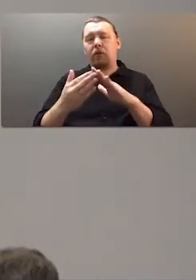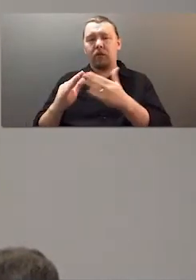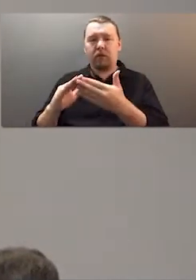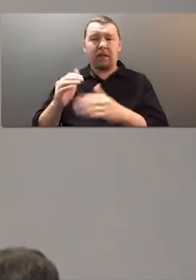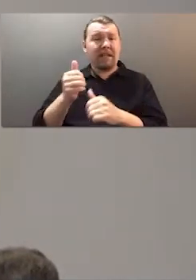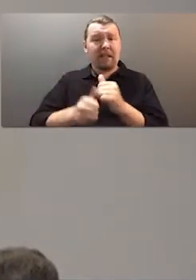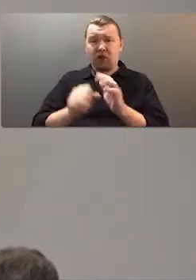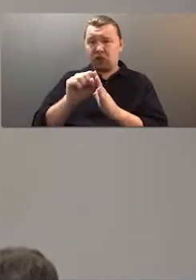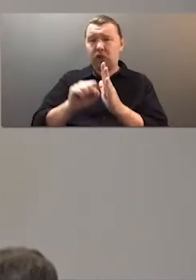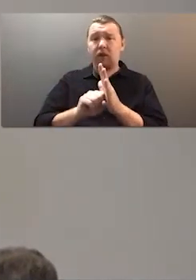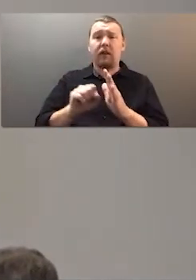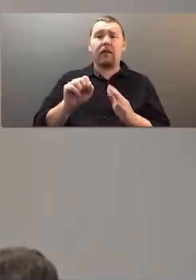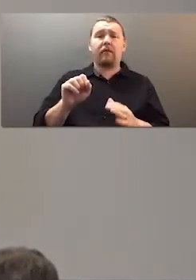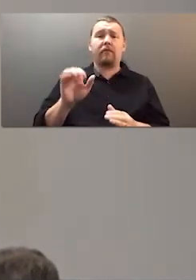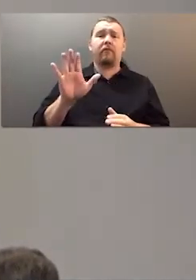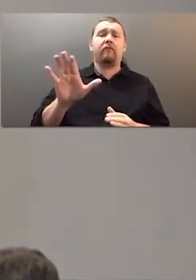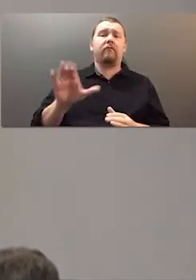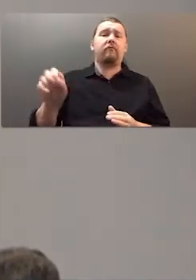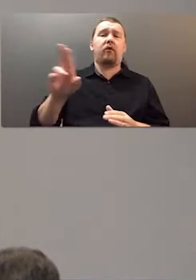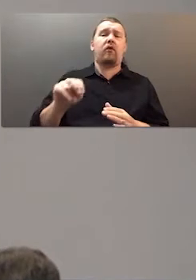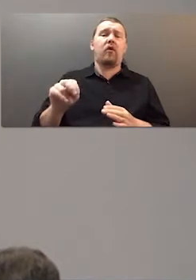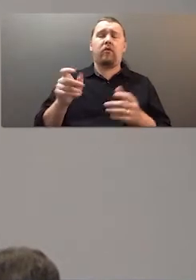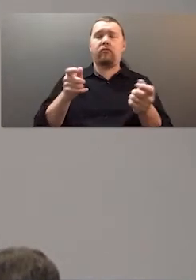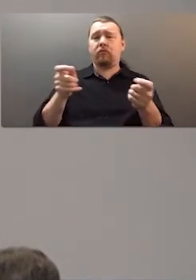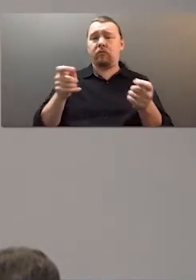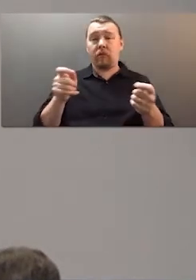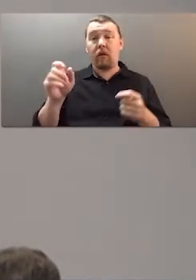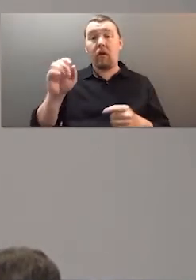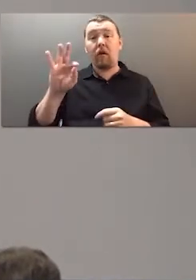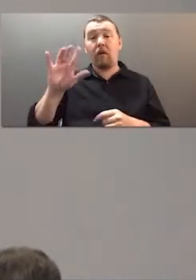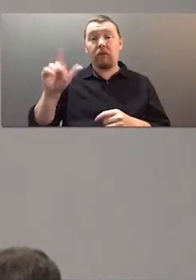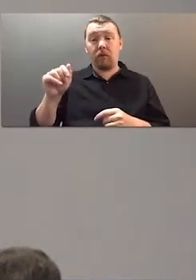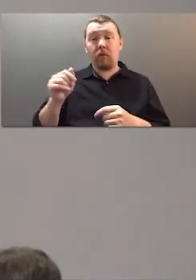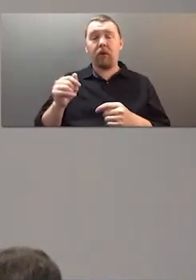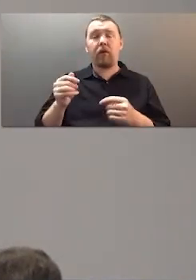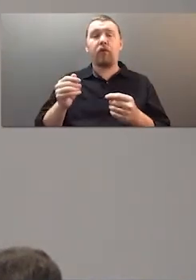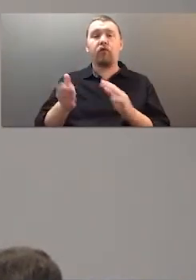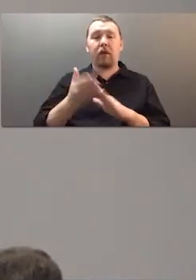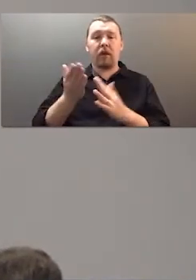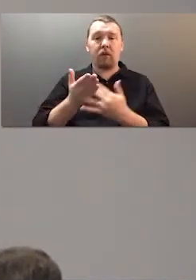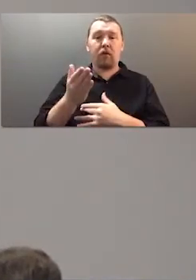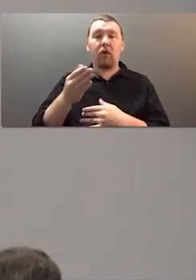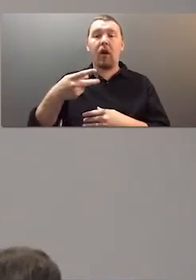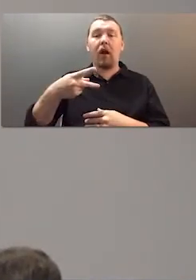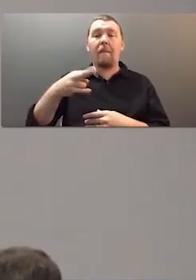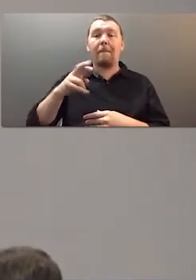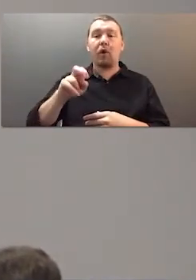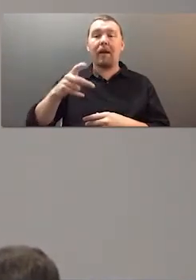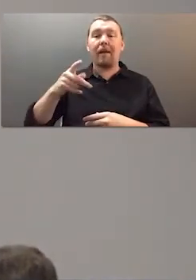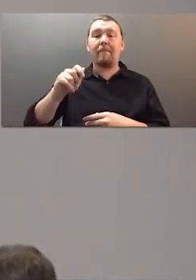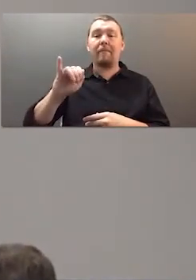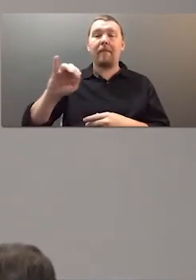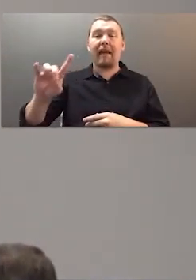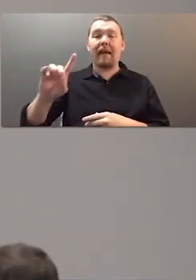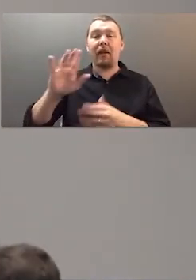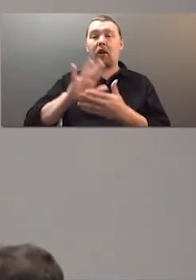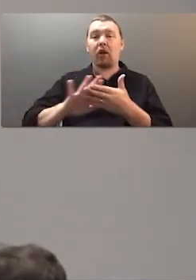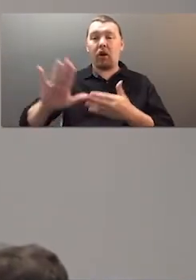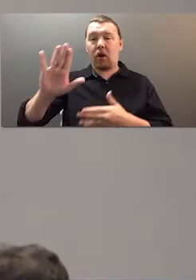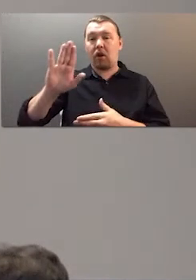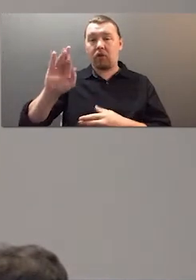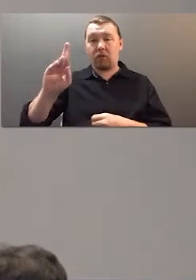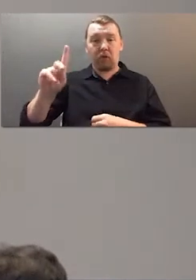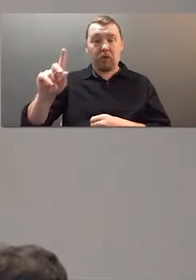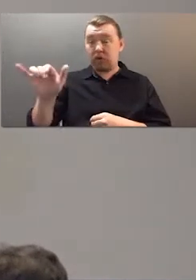up their own program on how it was going to be run. The state of Florida chose to run this through the Florida Prepaid College Board. So the same entity that's